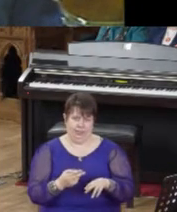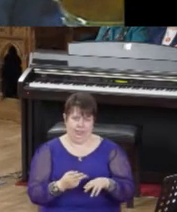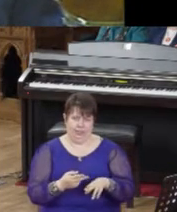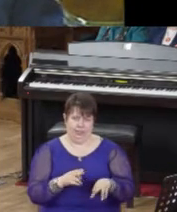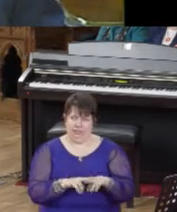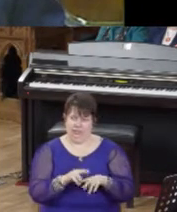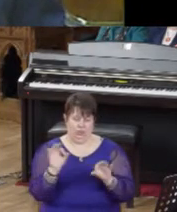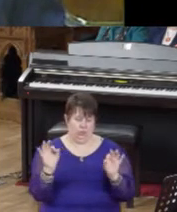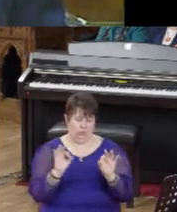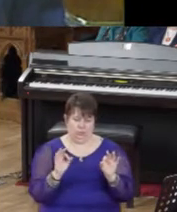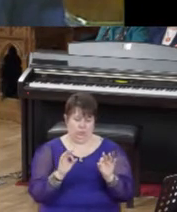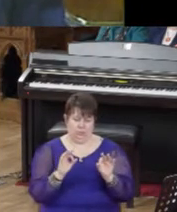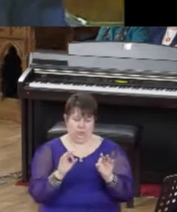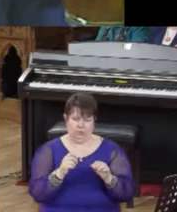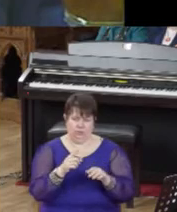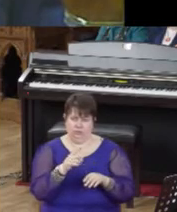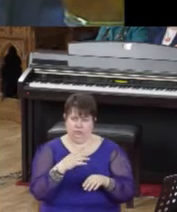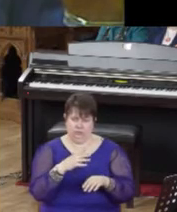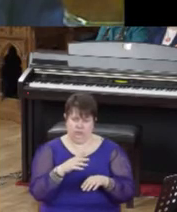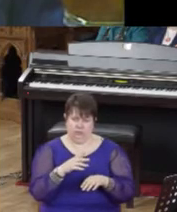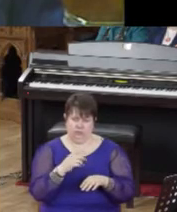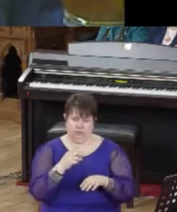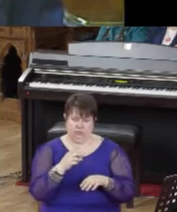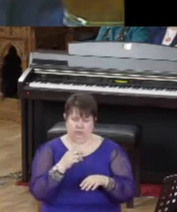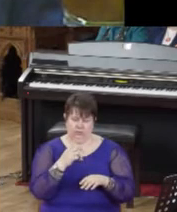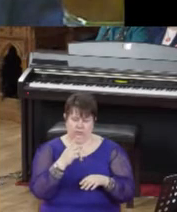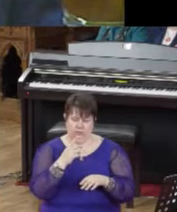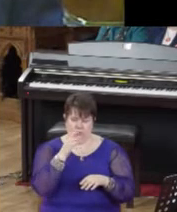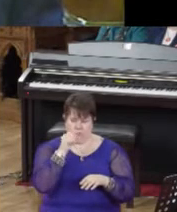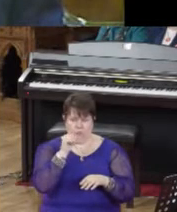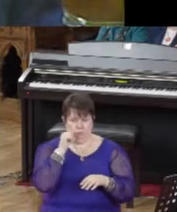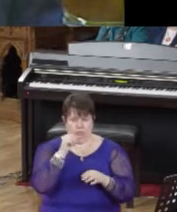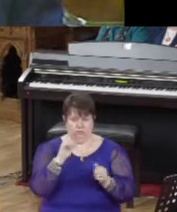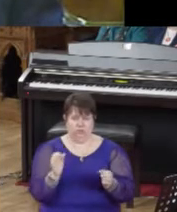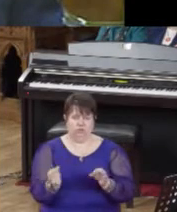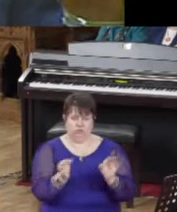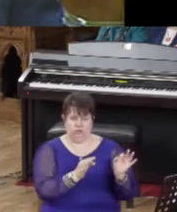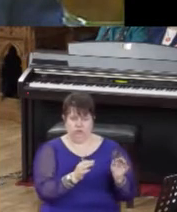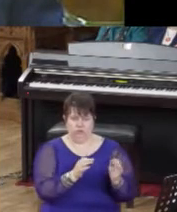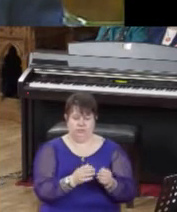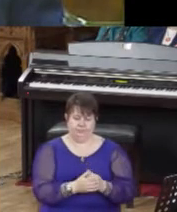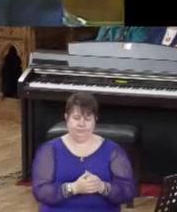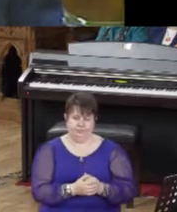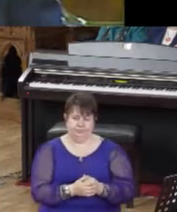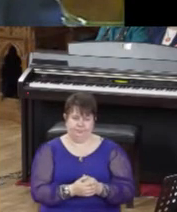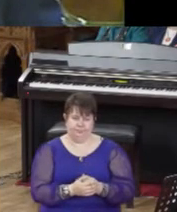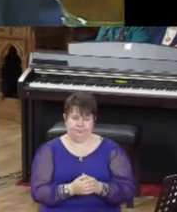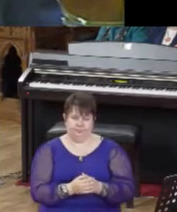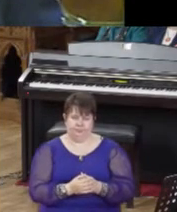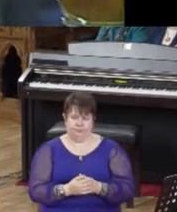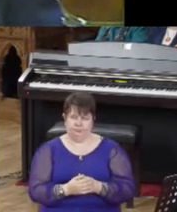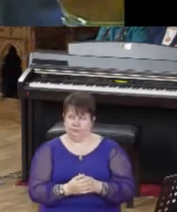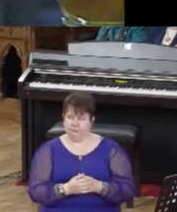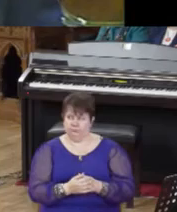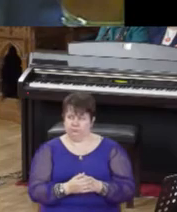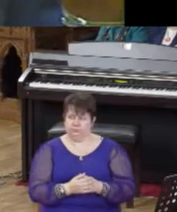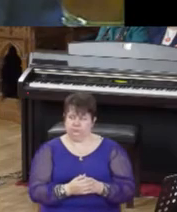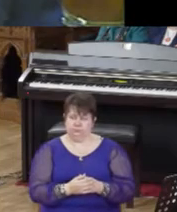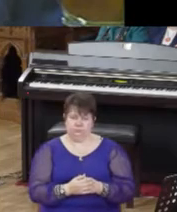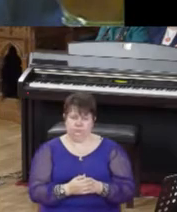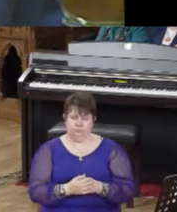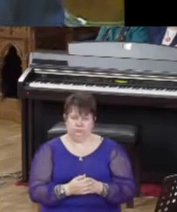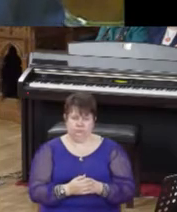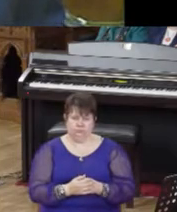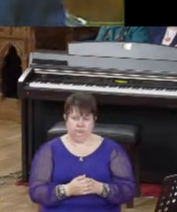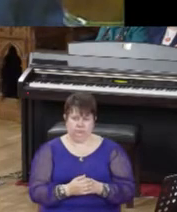is made and substantiated, the Kit Session will proceed to the ordination and admission. Signed by